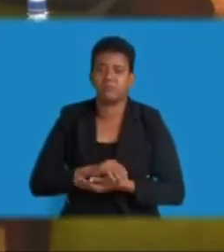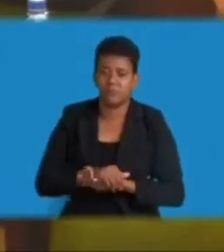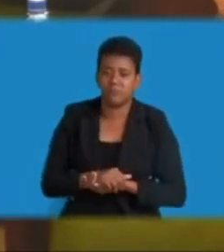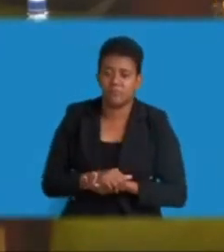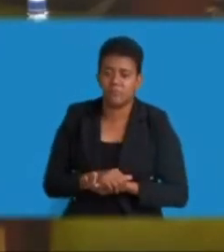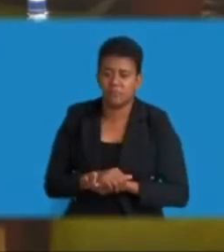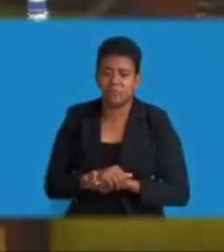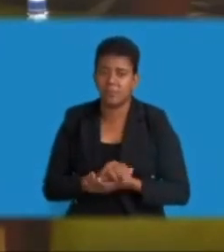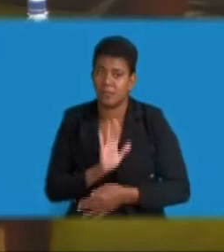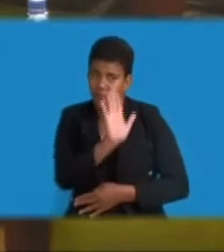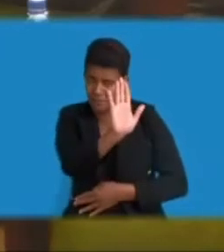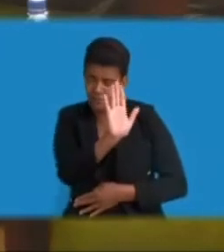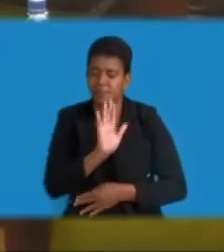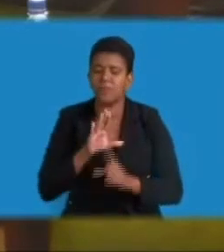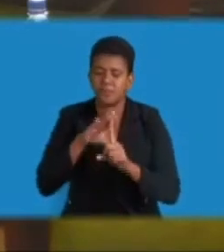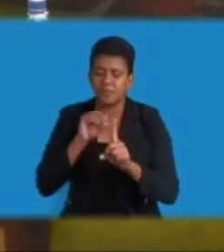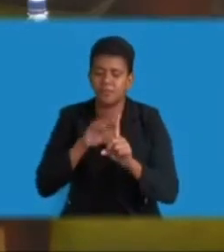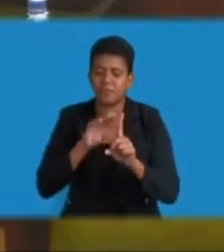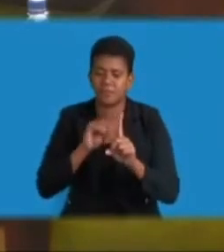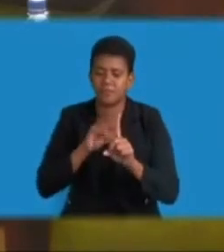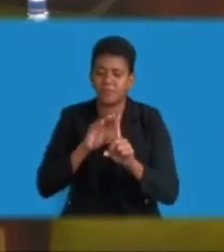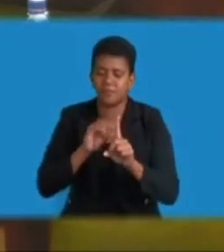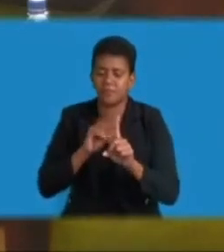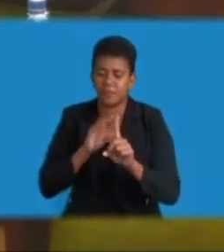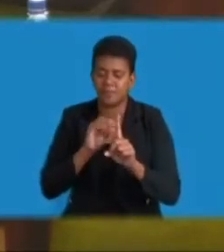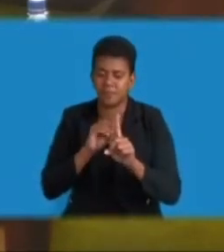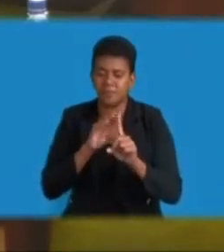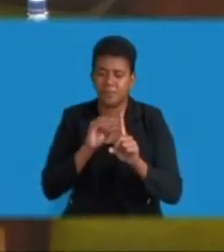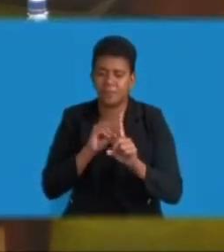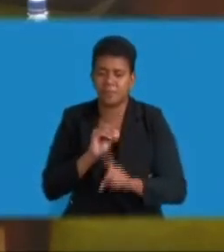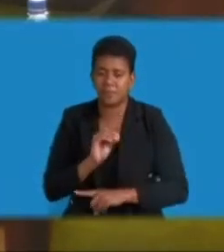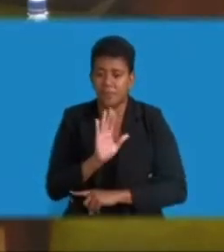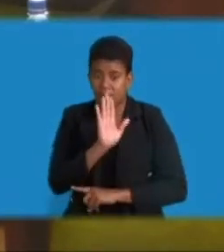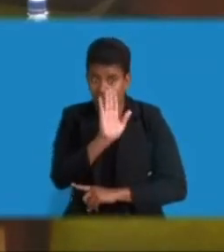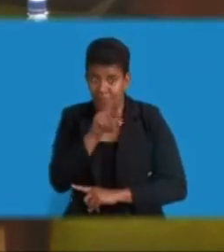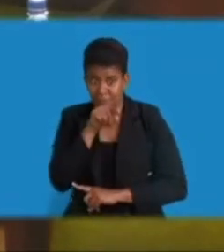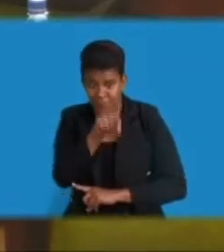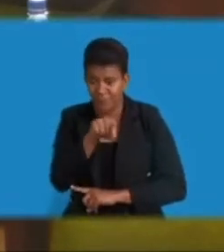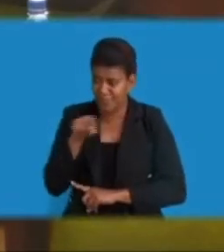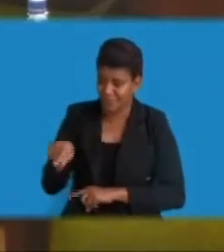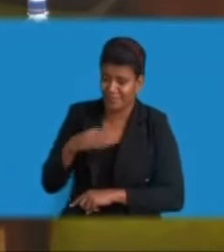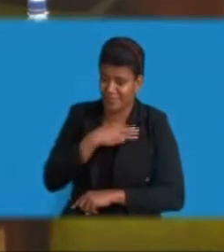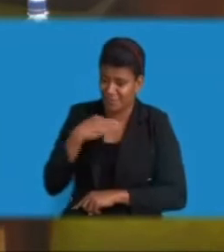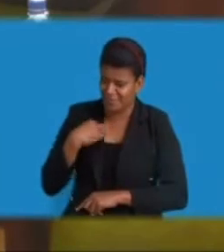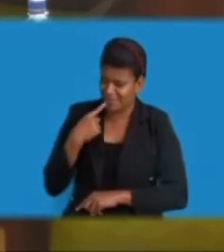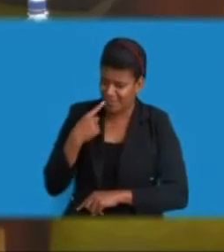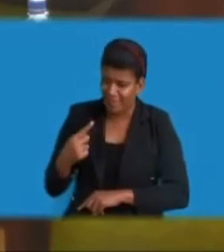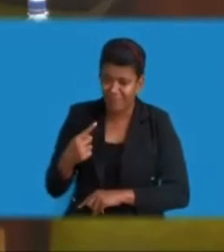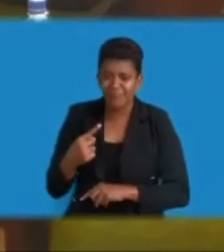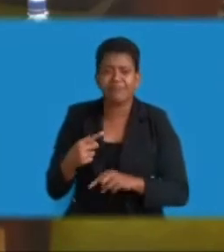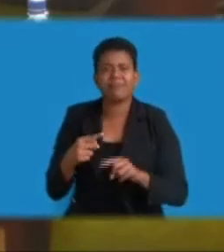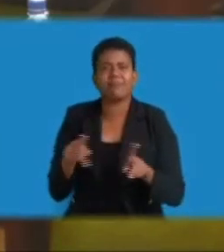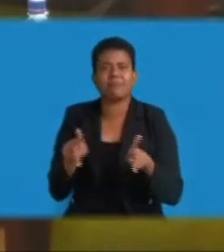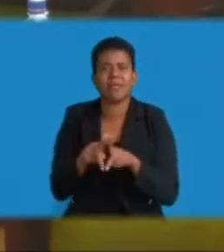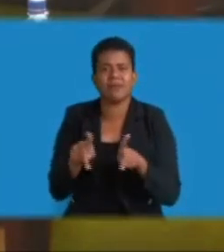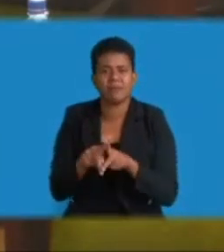some examples in relation to this ministry. It says here partnership. What